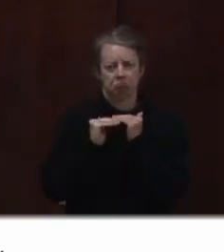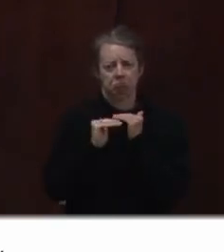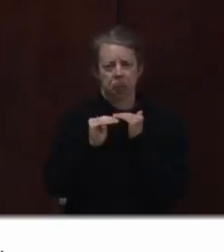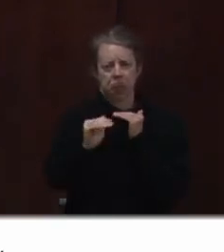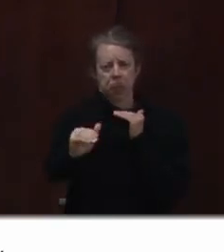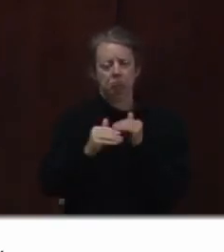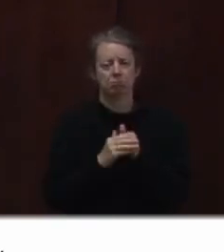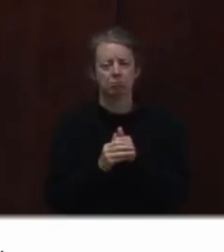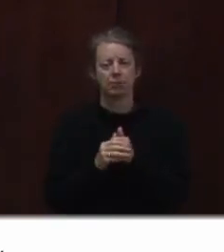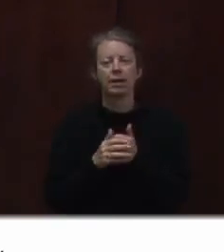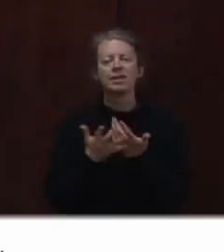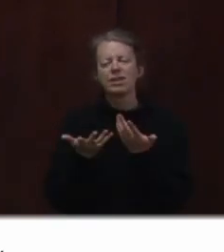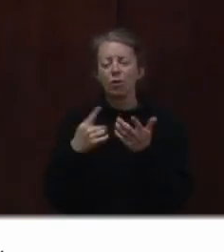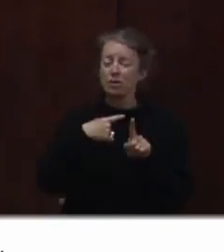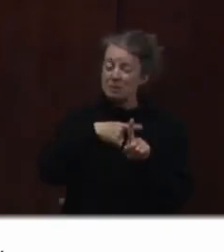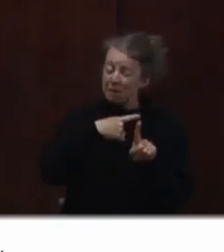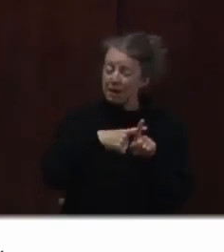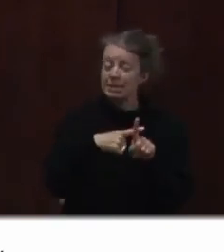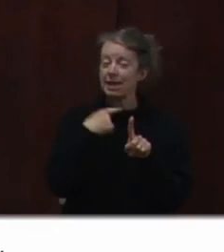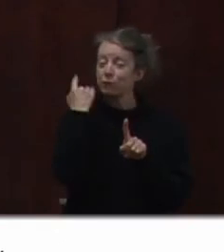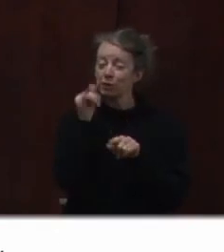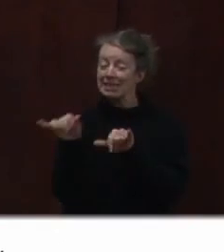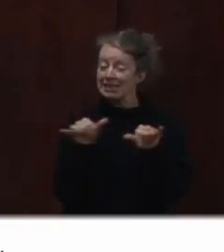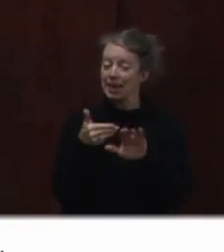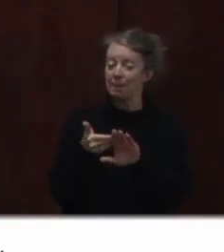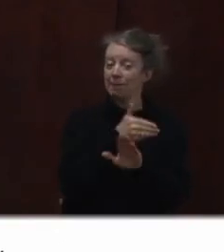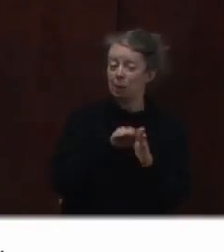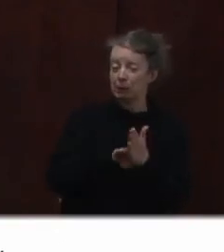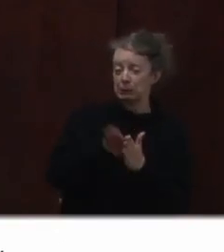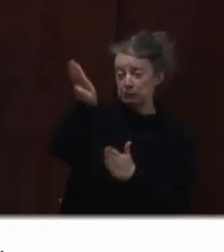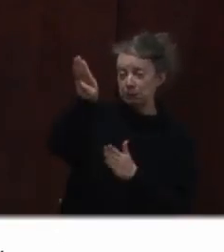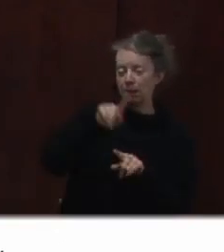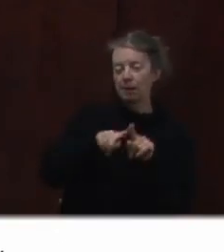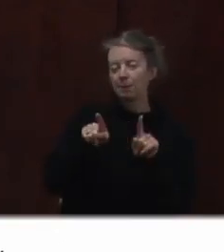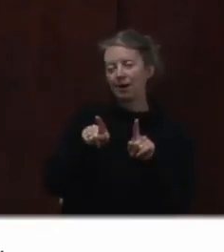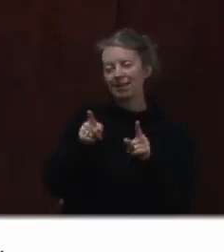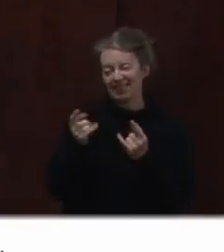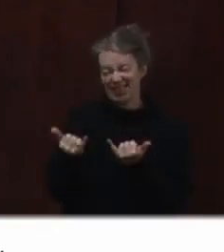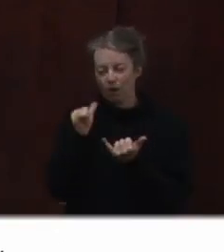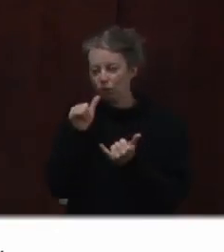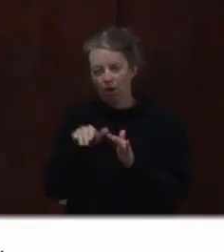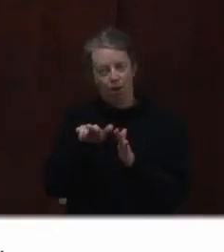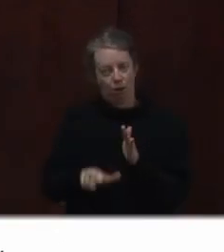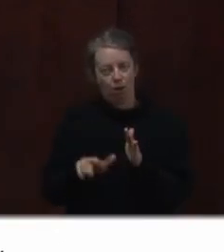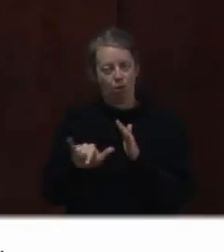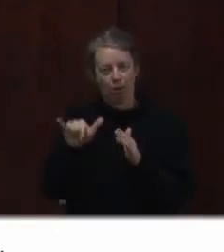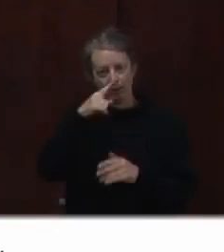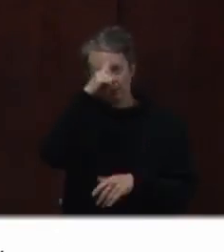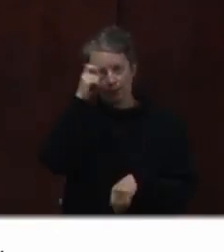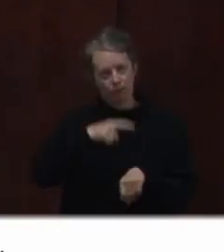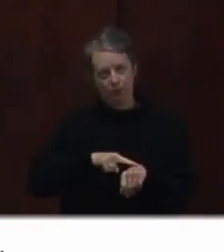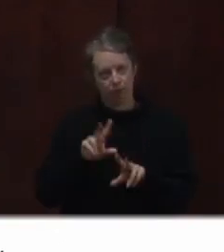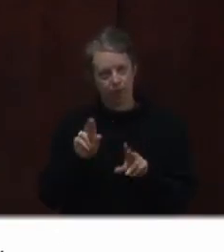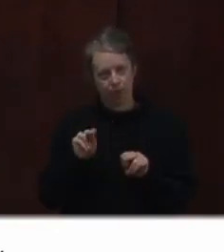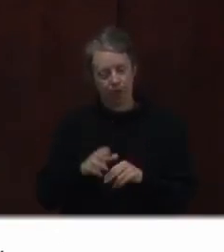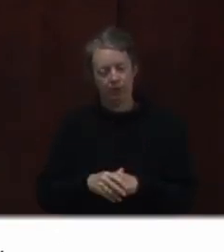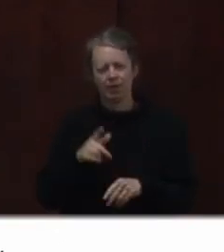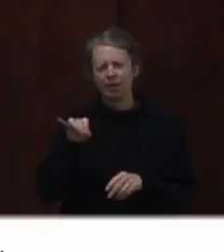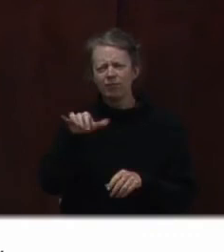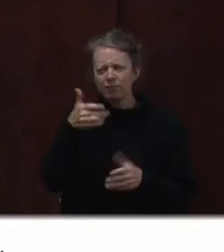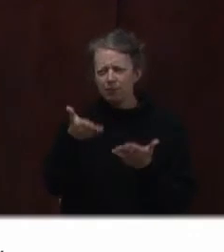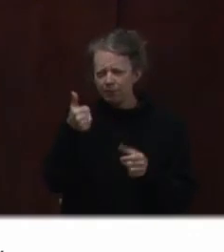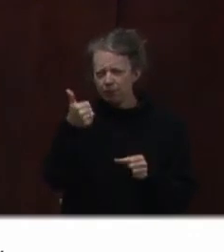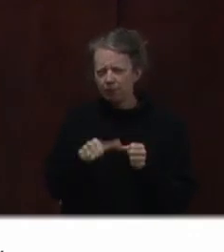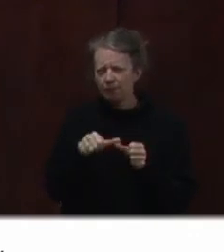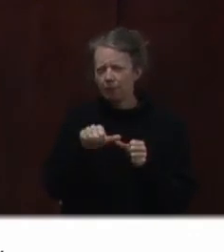mirroring pre-surge, but not quite as low as what we had experienced back in the summer. And if you'll remember, around July